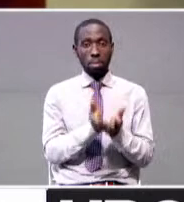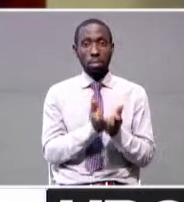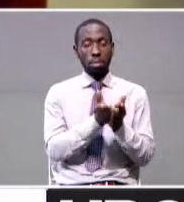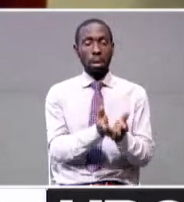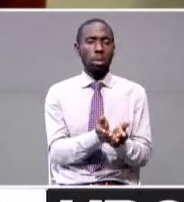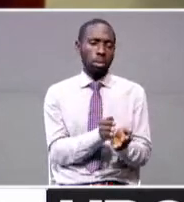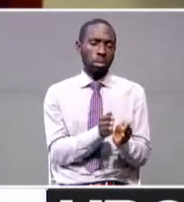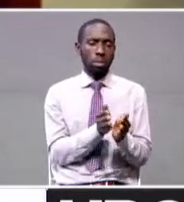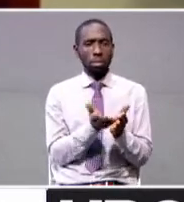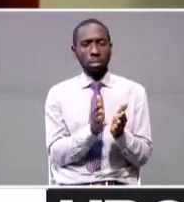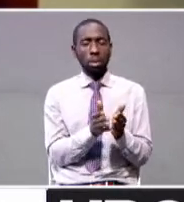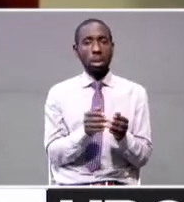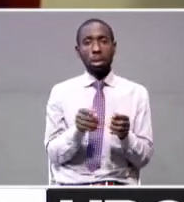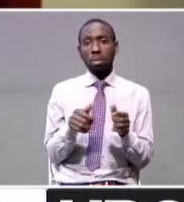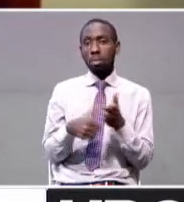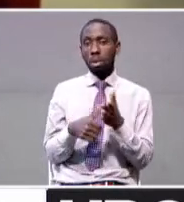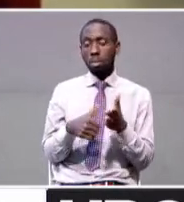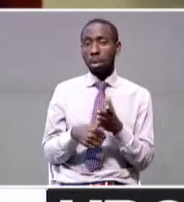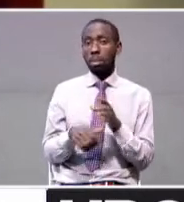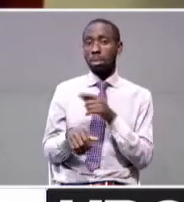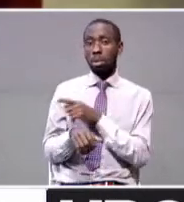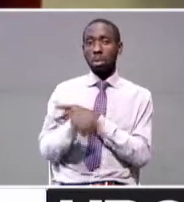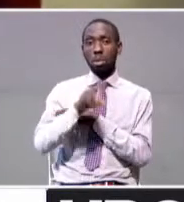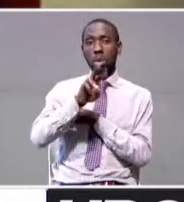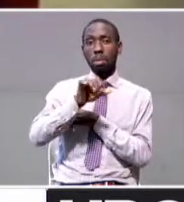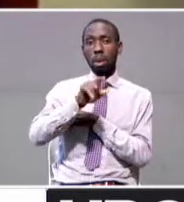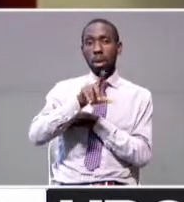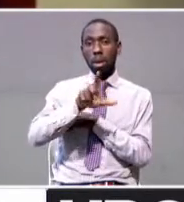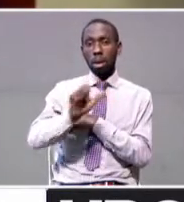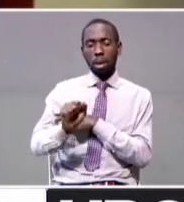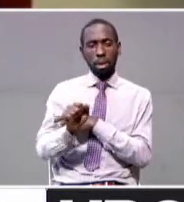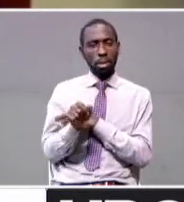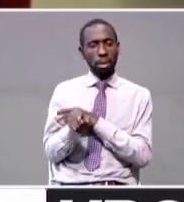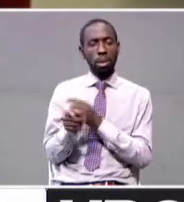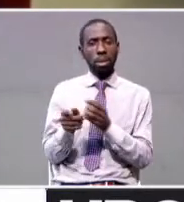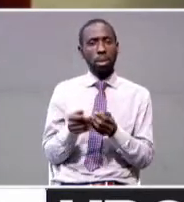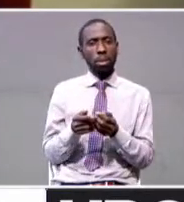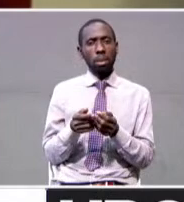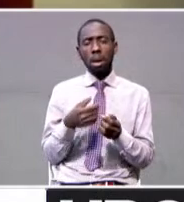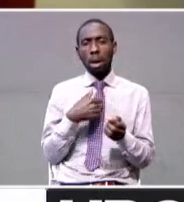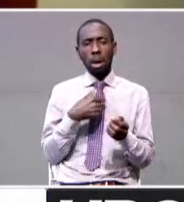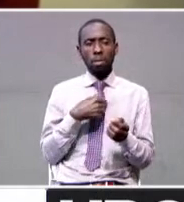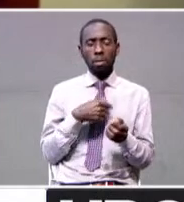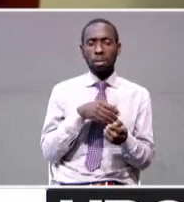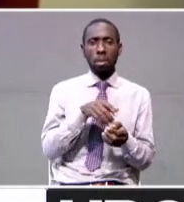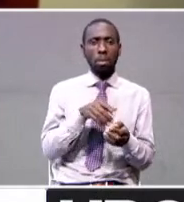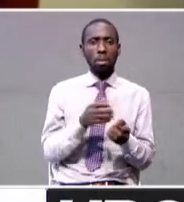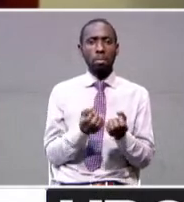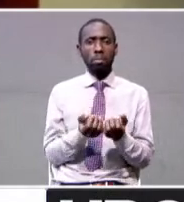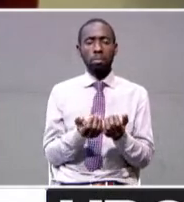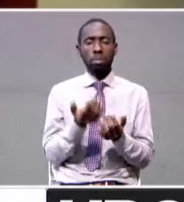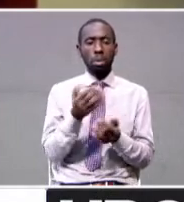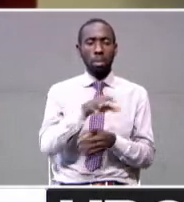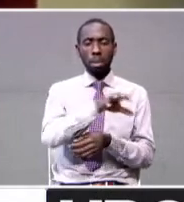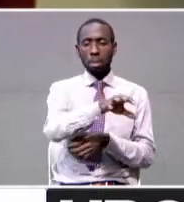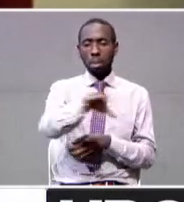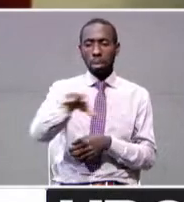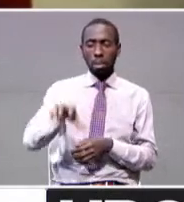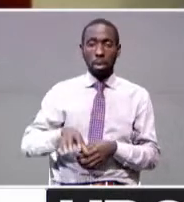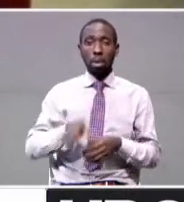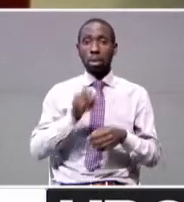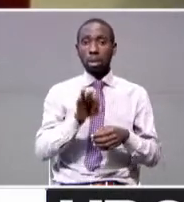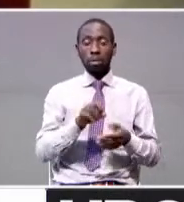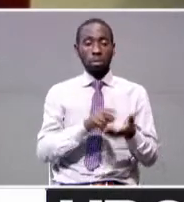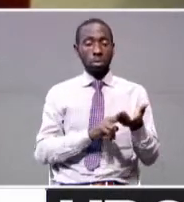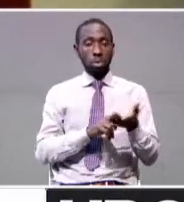ennyanja Wamala yakula bubi eriko ebisamba. Ebisamba bino buli omuntu akozesaako eryato eddene aba